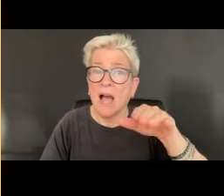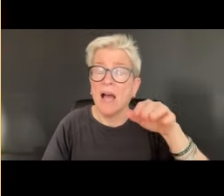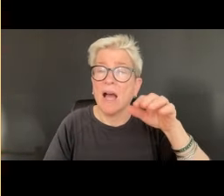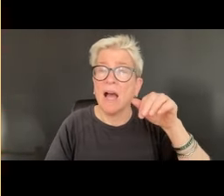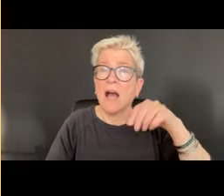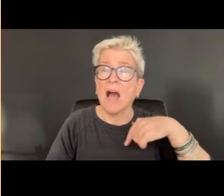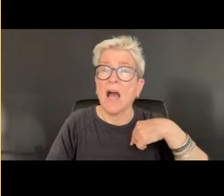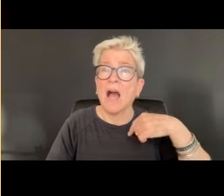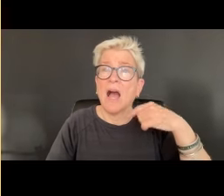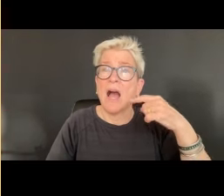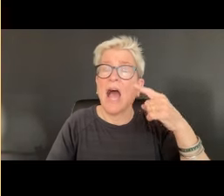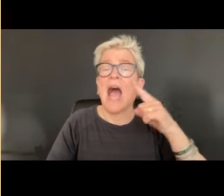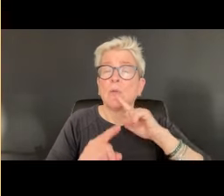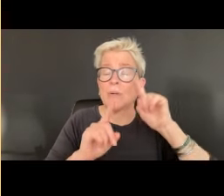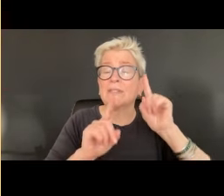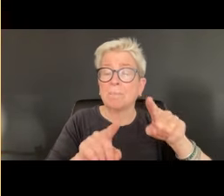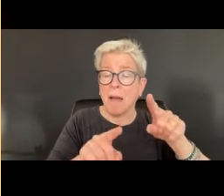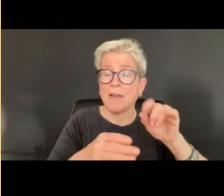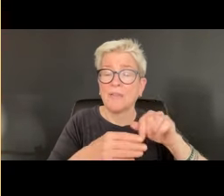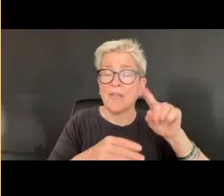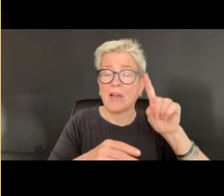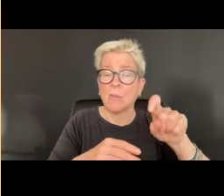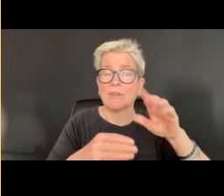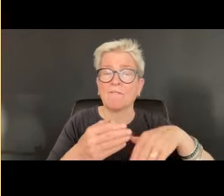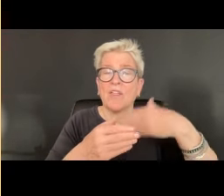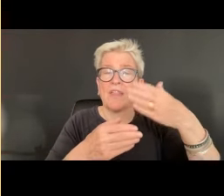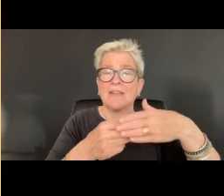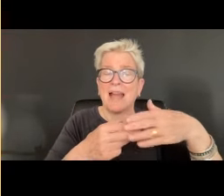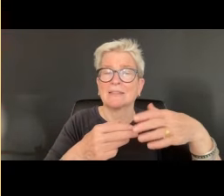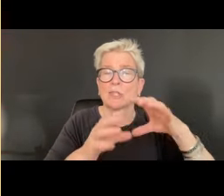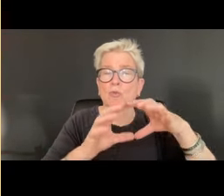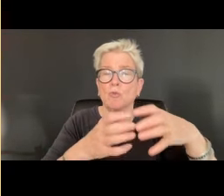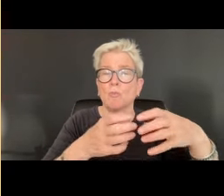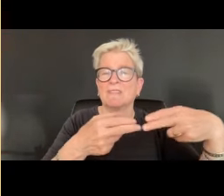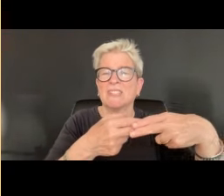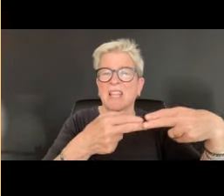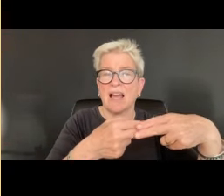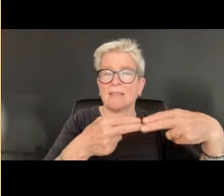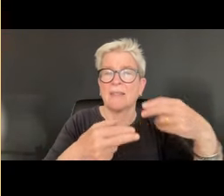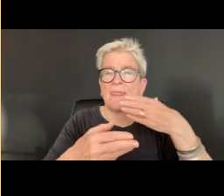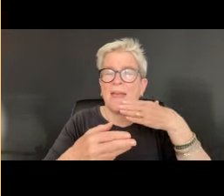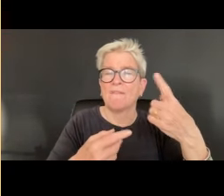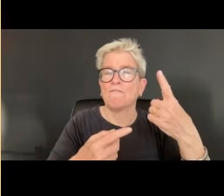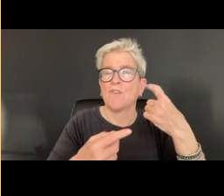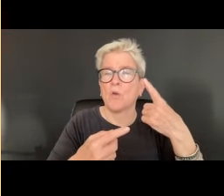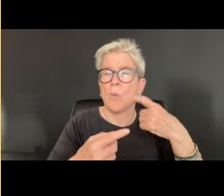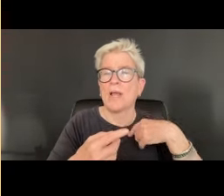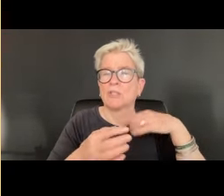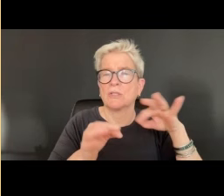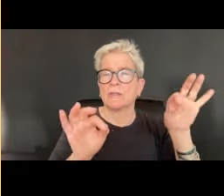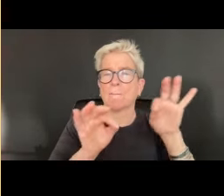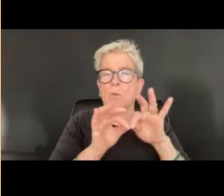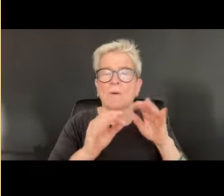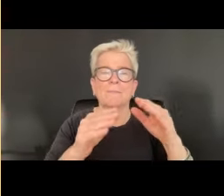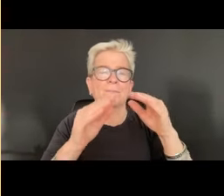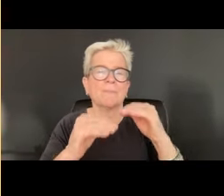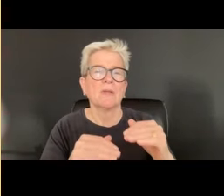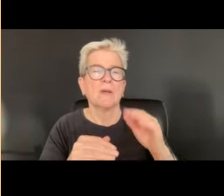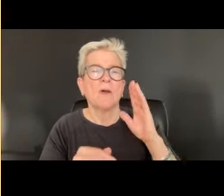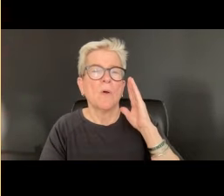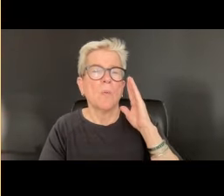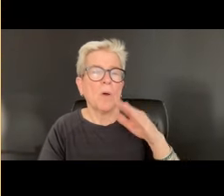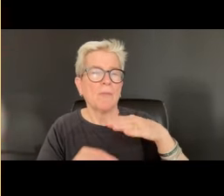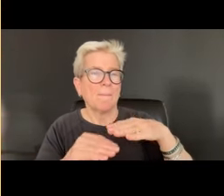I'll respond to that question when I get to that set of slides. Thank you for that question. That's super important. Yeah. The next question says, will there be